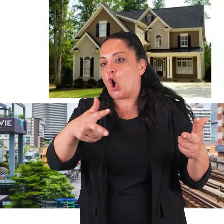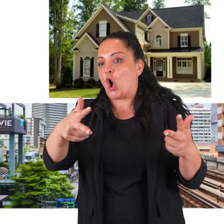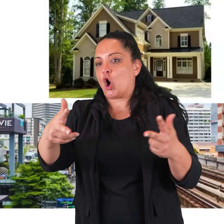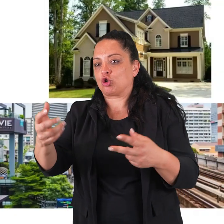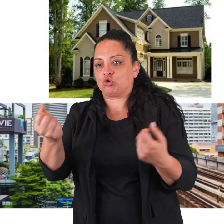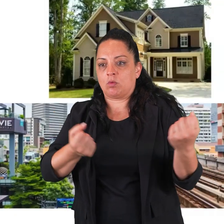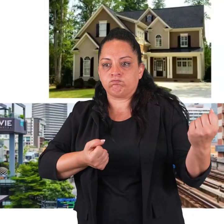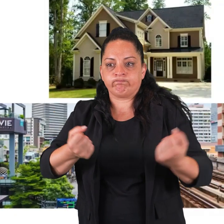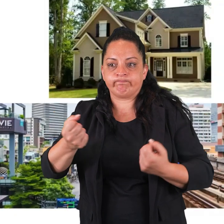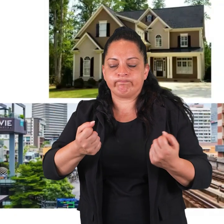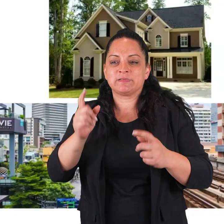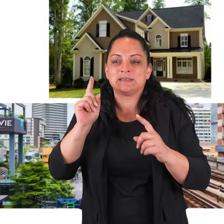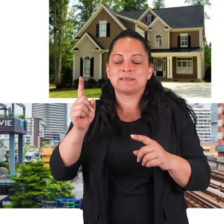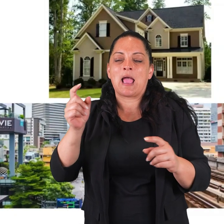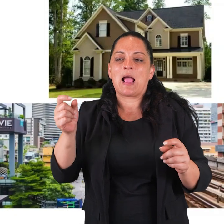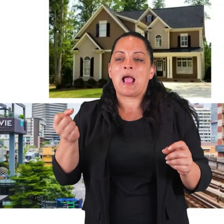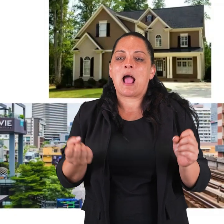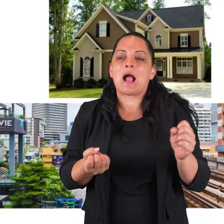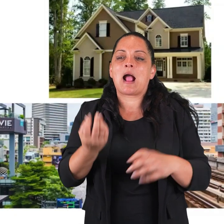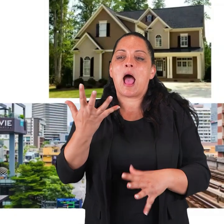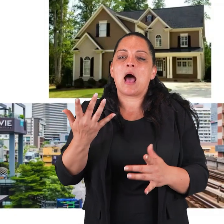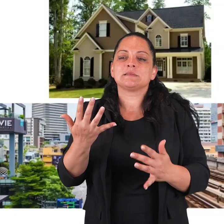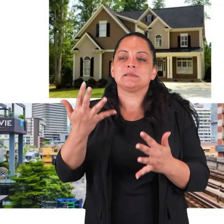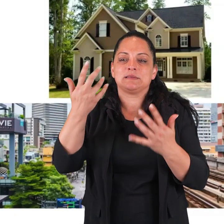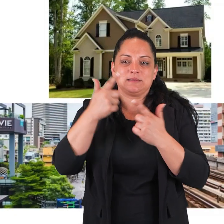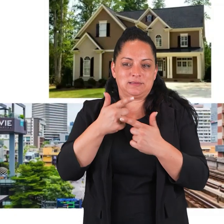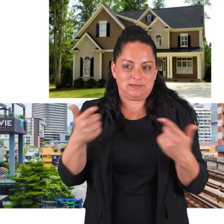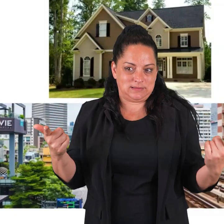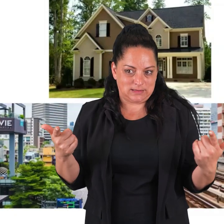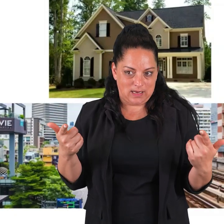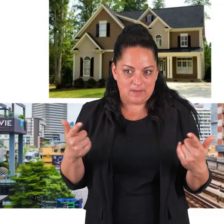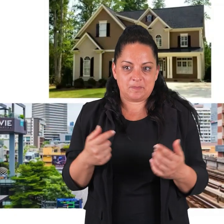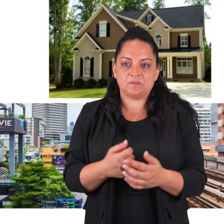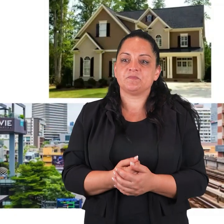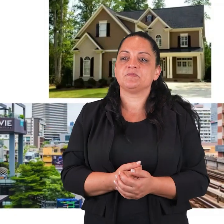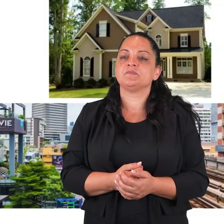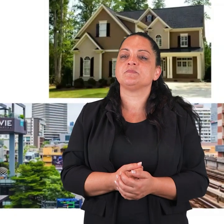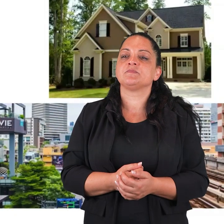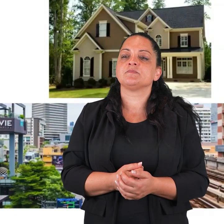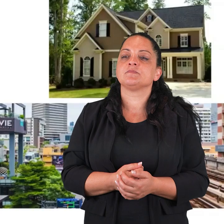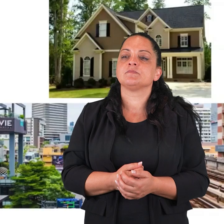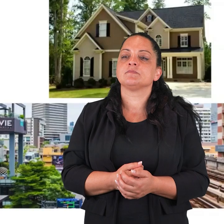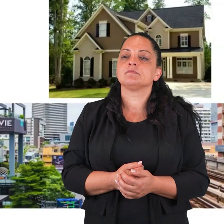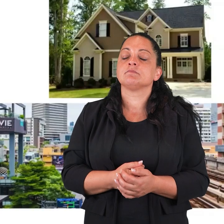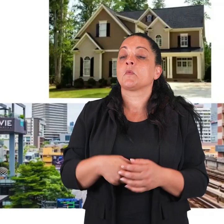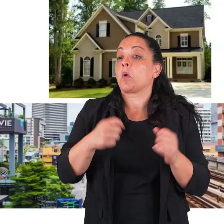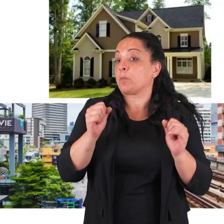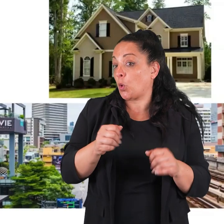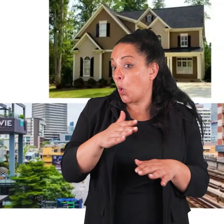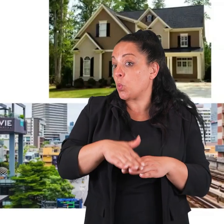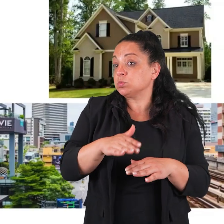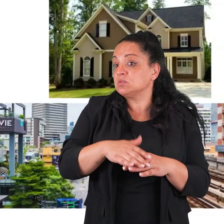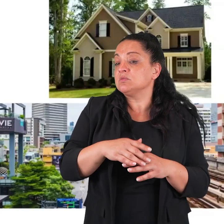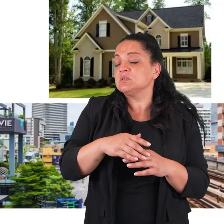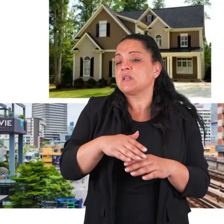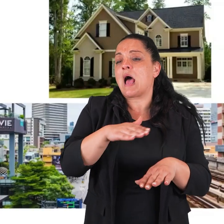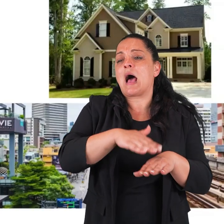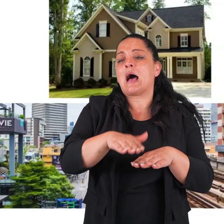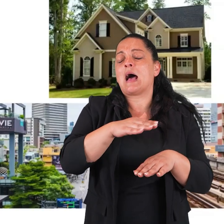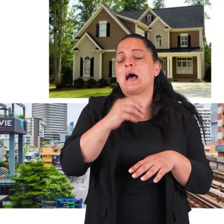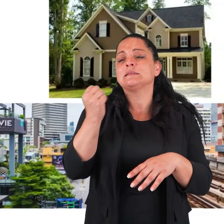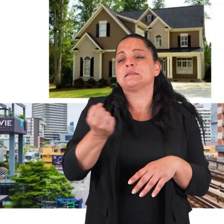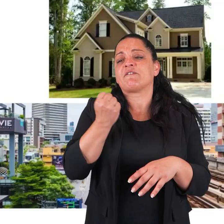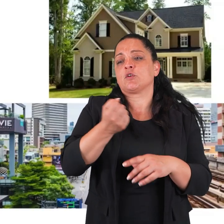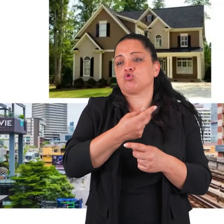For making transports move and have no gas emissions. And we can use them in public